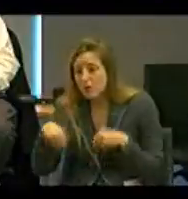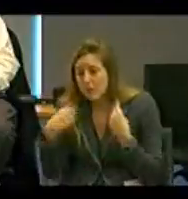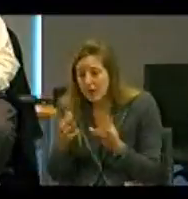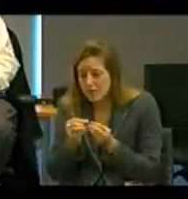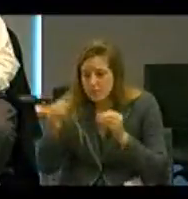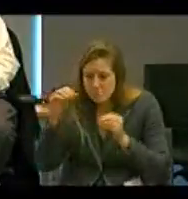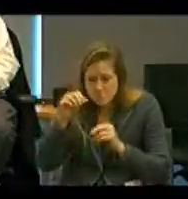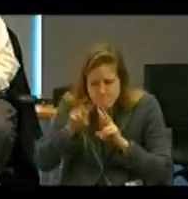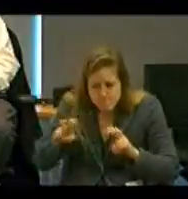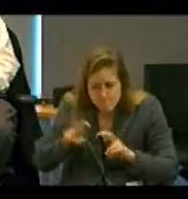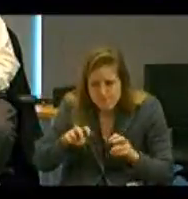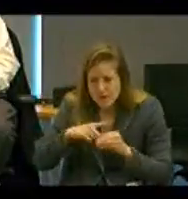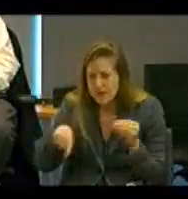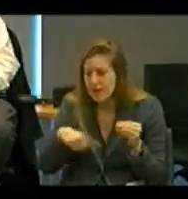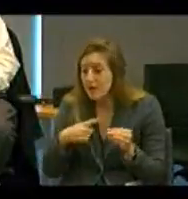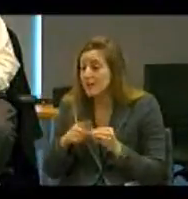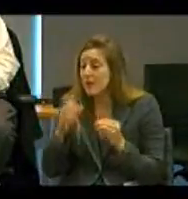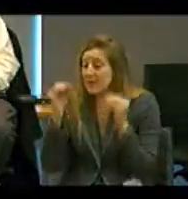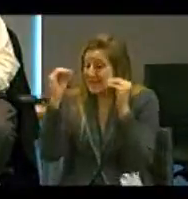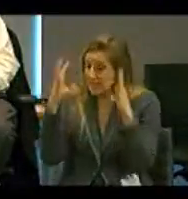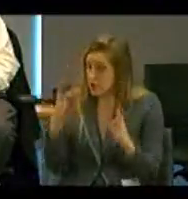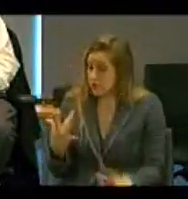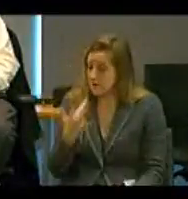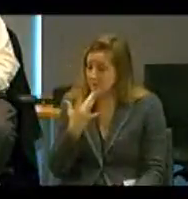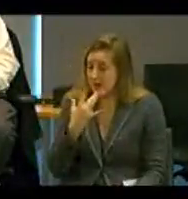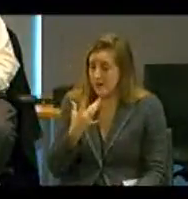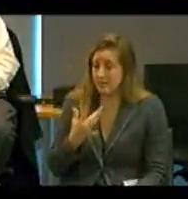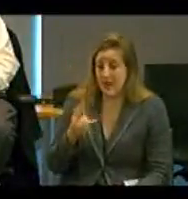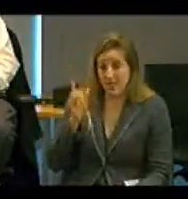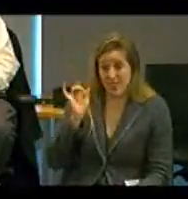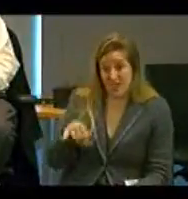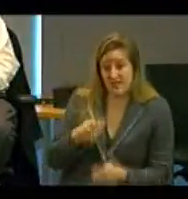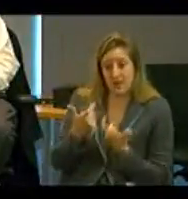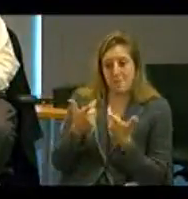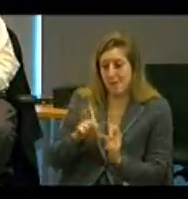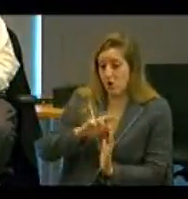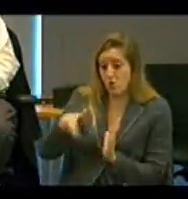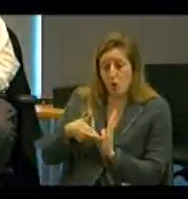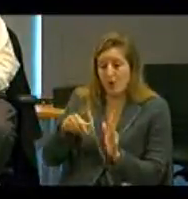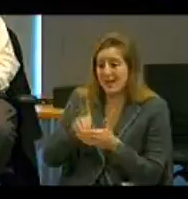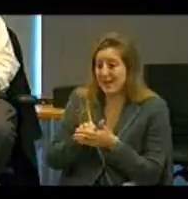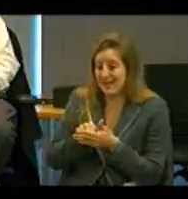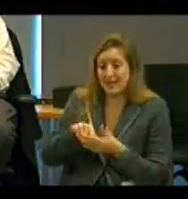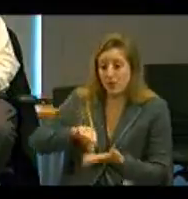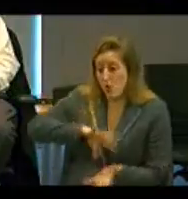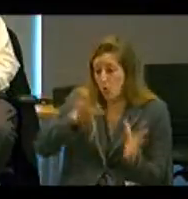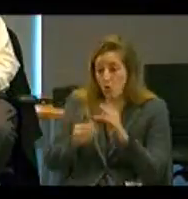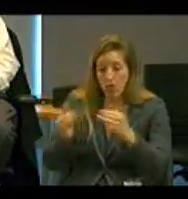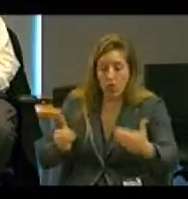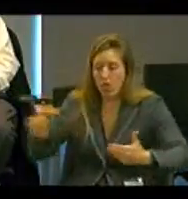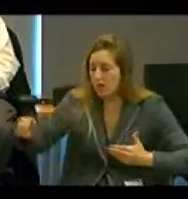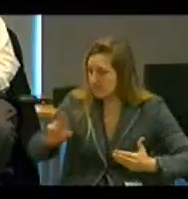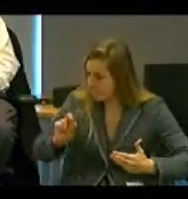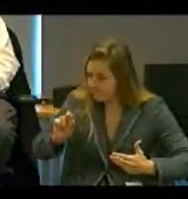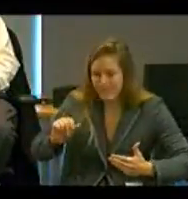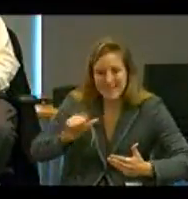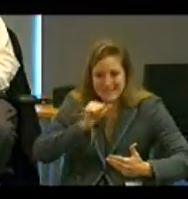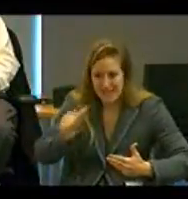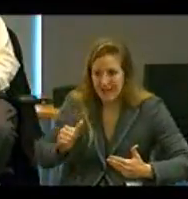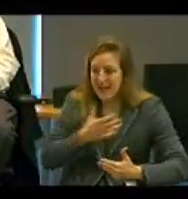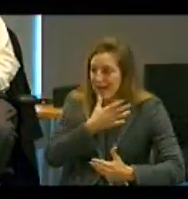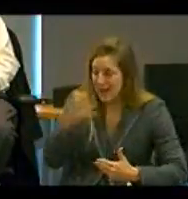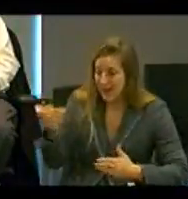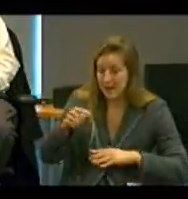becomes, teacher bias does not play a substantial role in the overall disparities, and being disciplined does not have a significant deleterious effect on